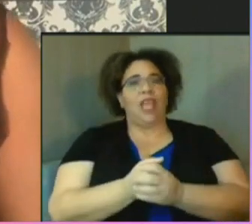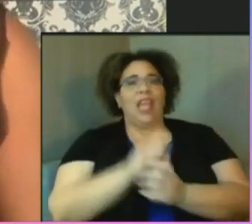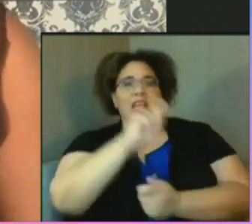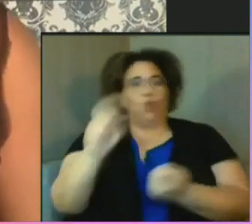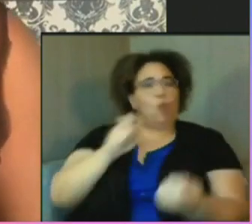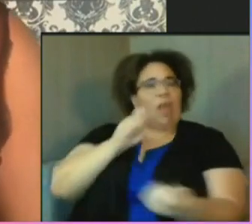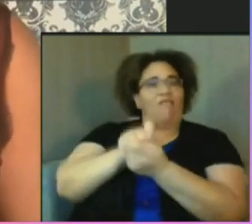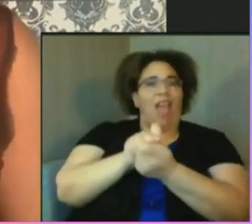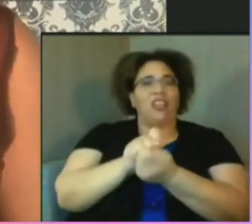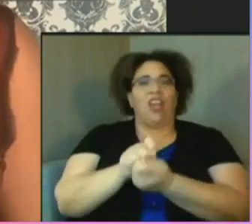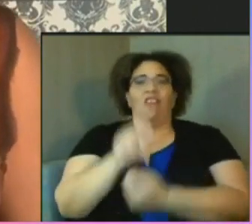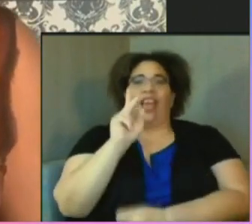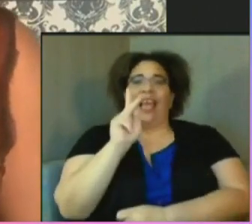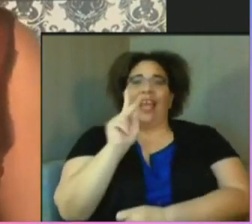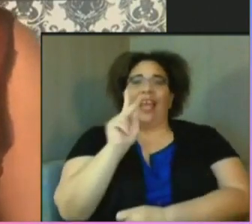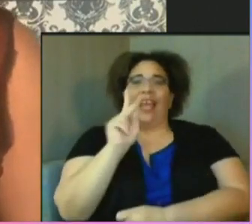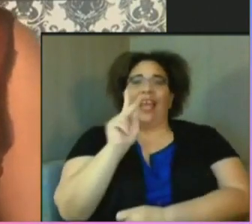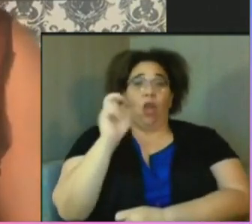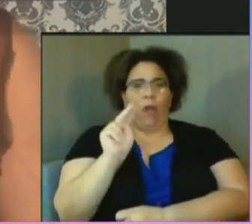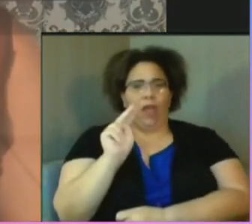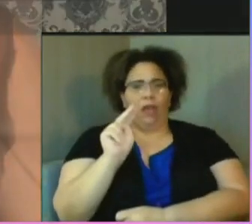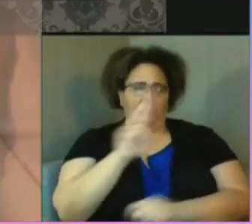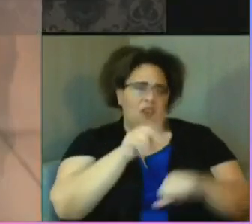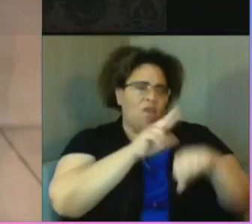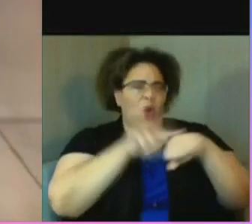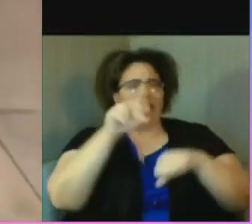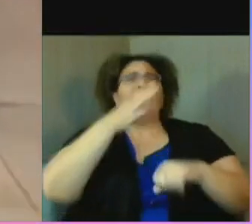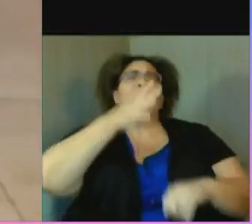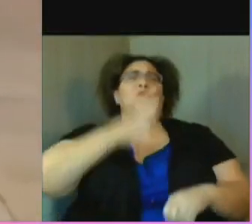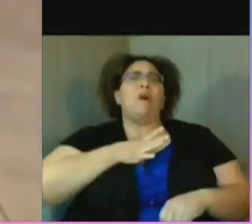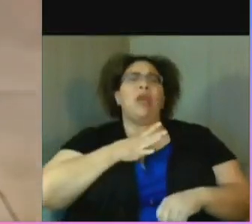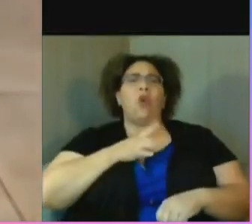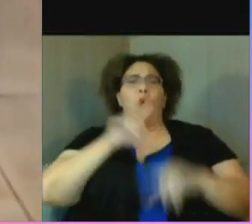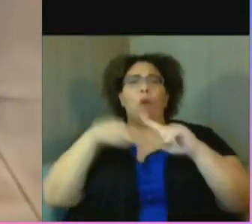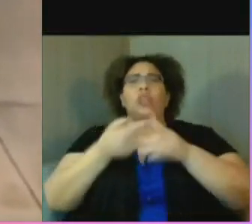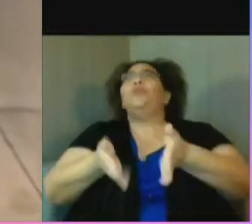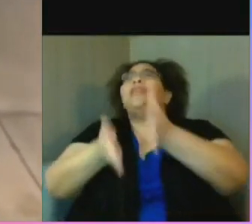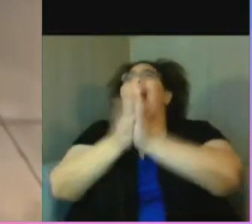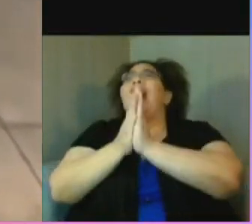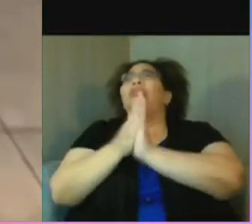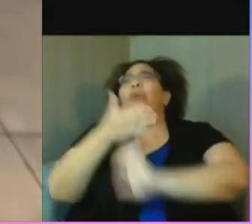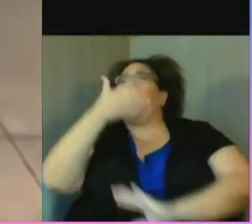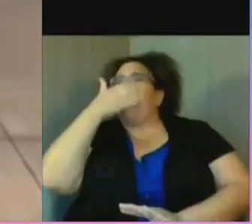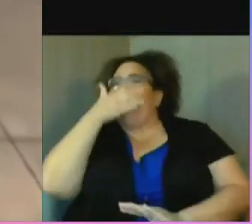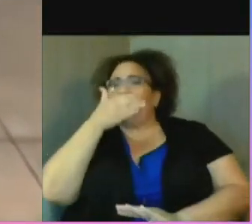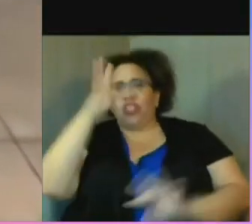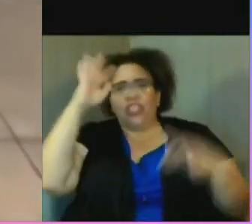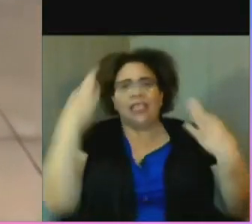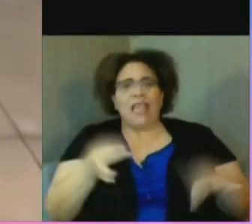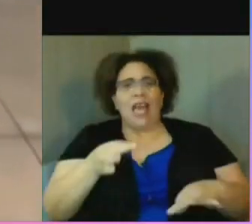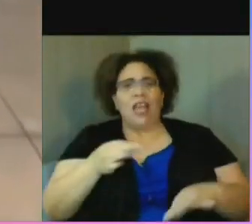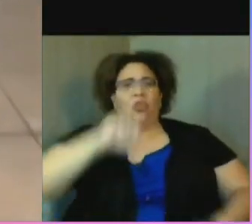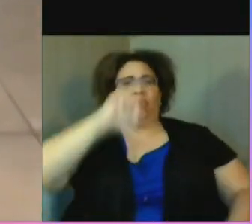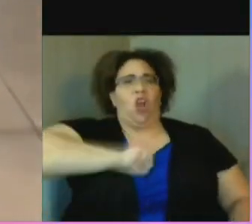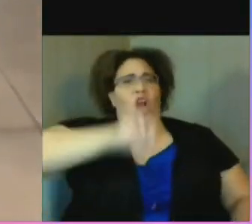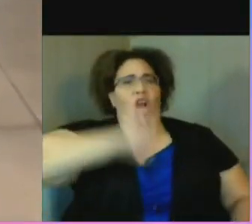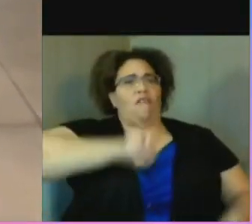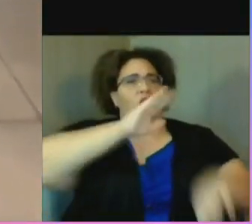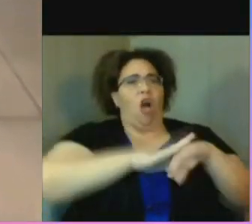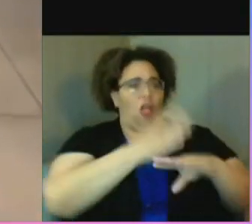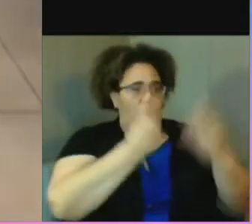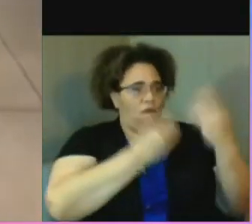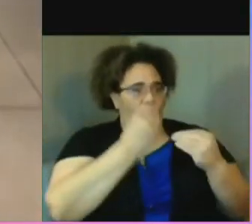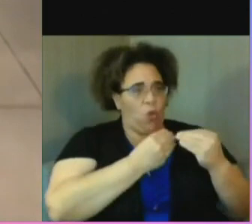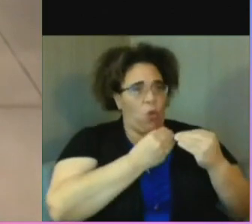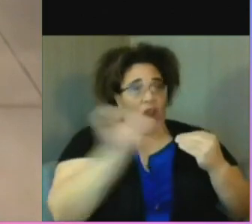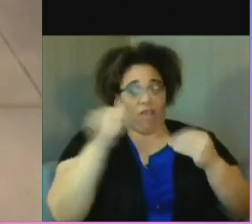the Karens. It's, of course, this woman who has to wear a mask. She decided to cough on the food